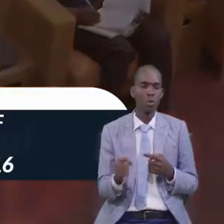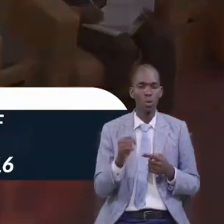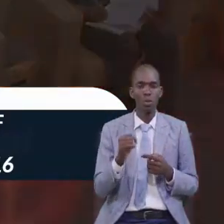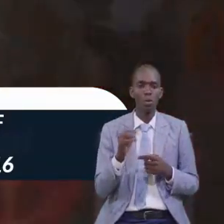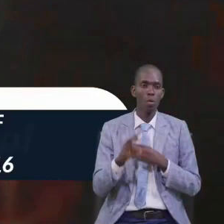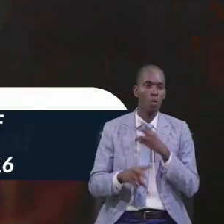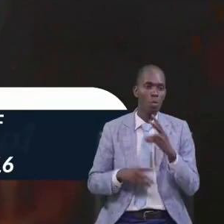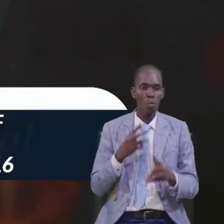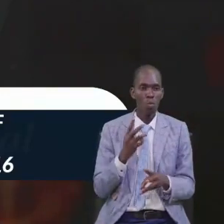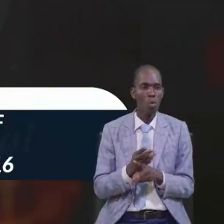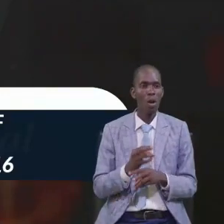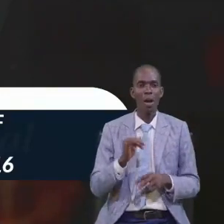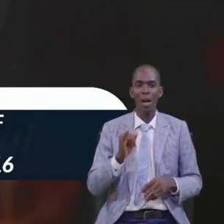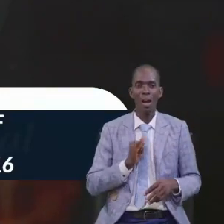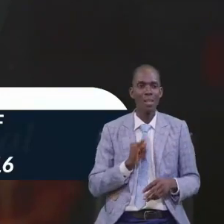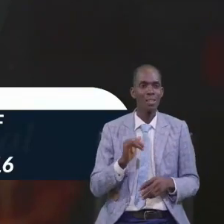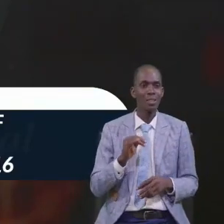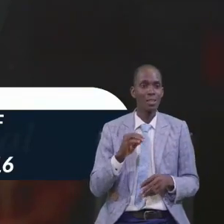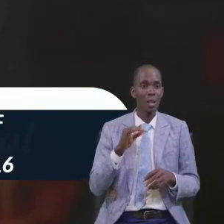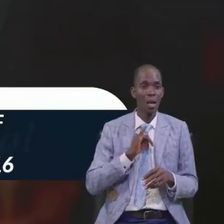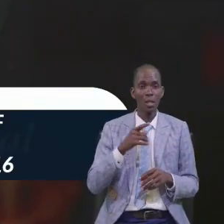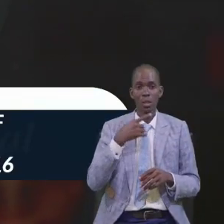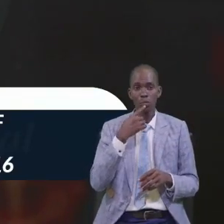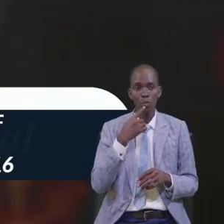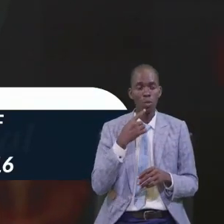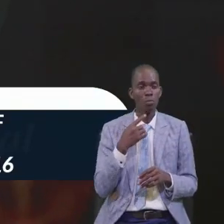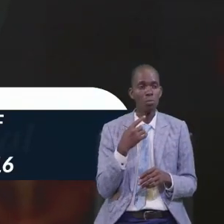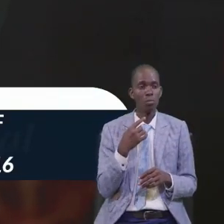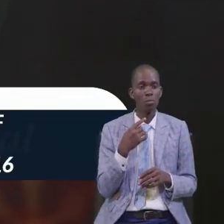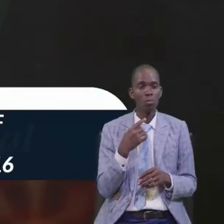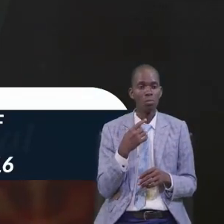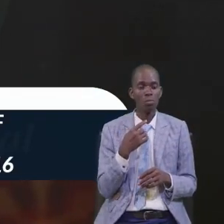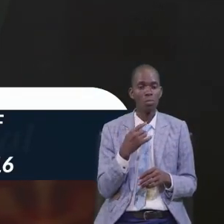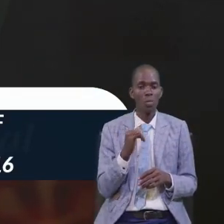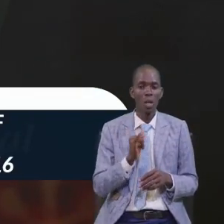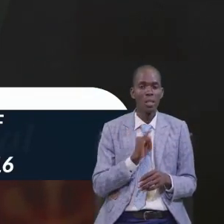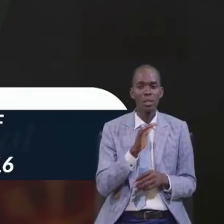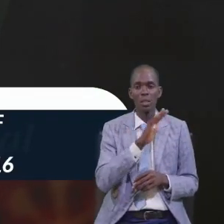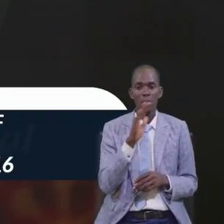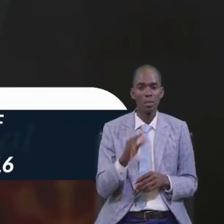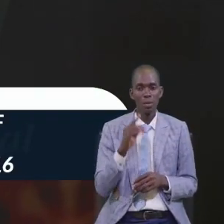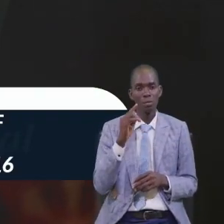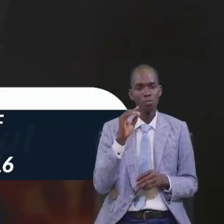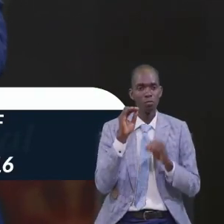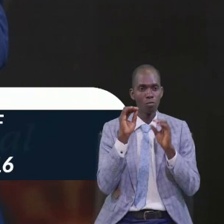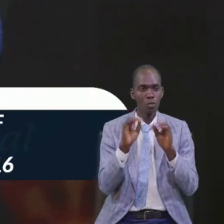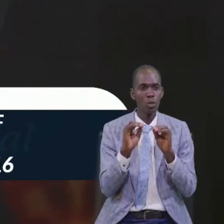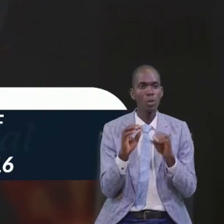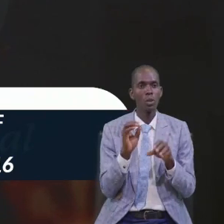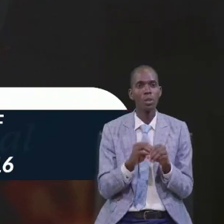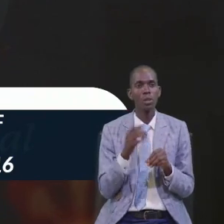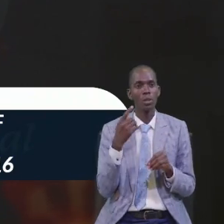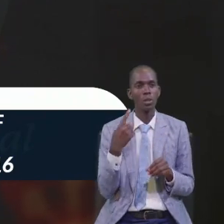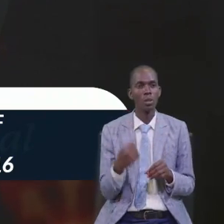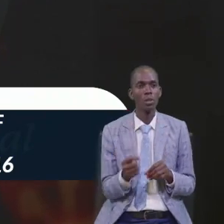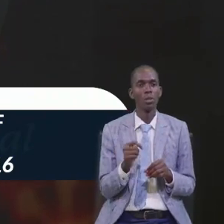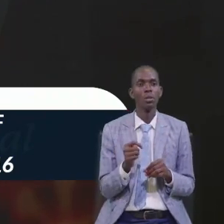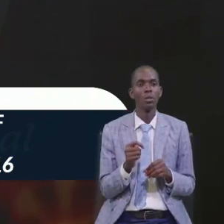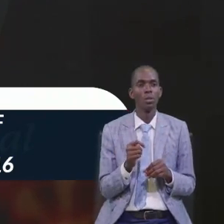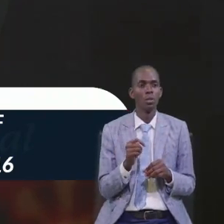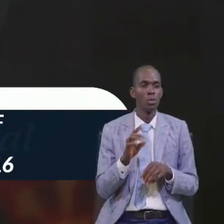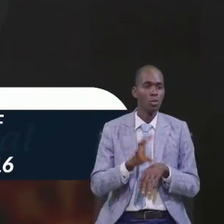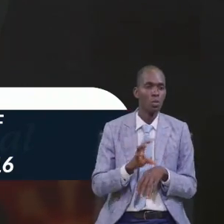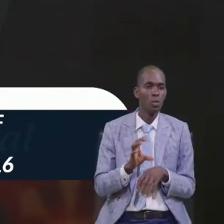never taught in the, I ever taught in the synagogues and in the